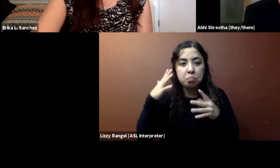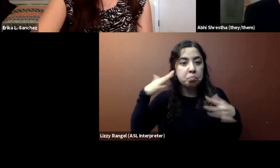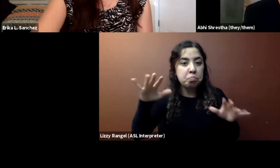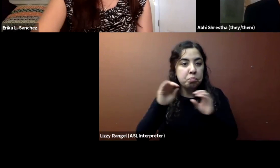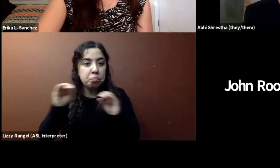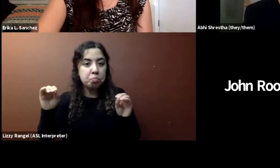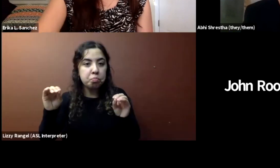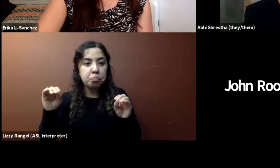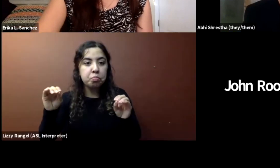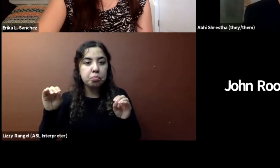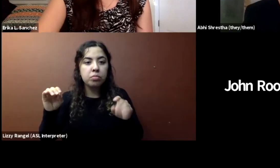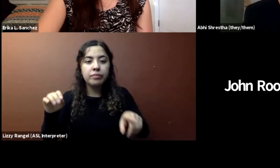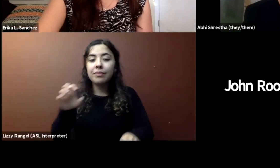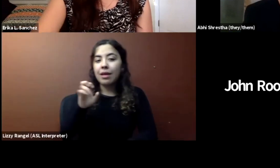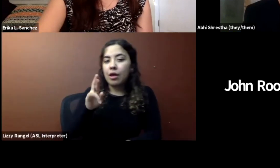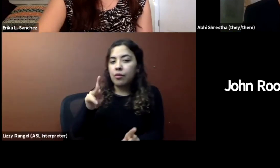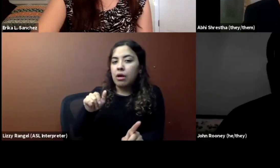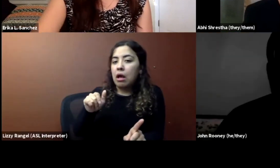I'm sorry, you're frozen for me.